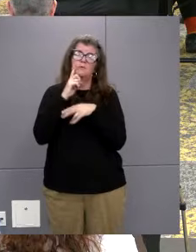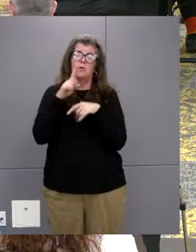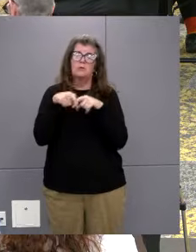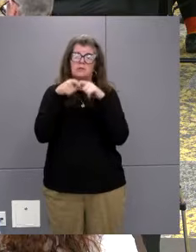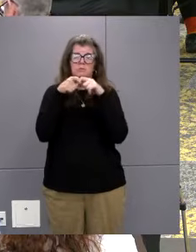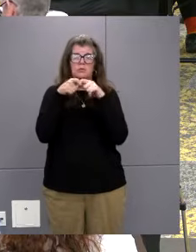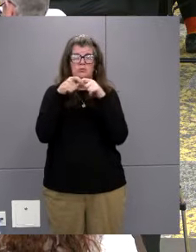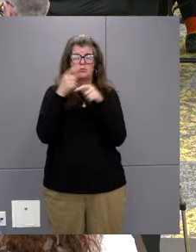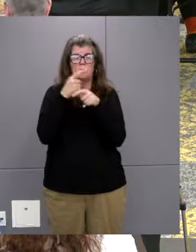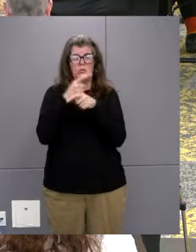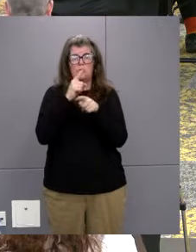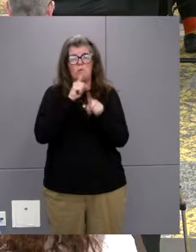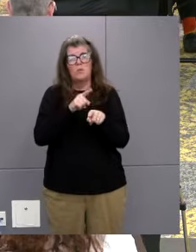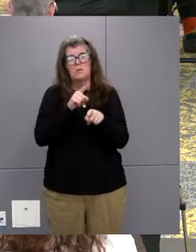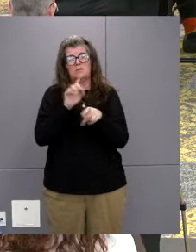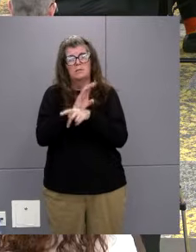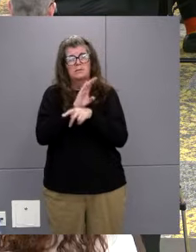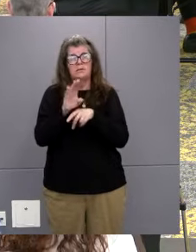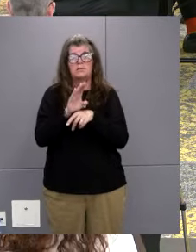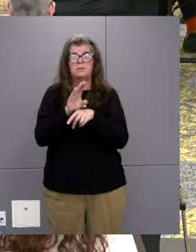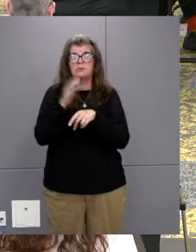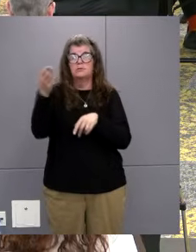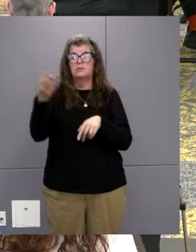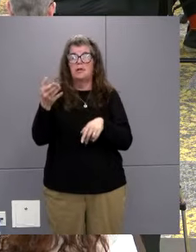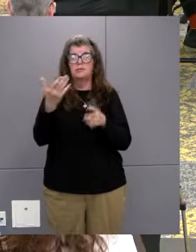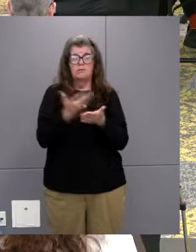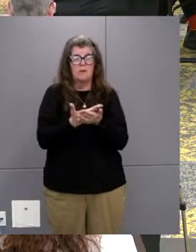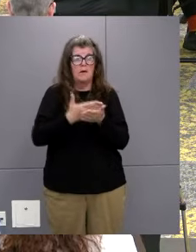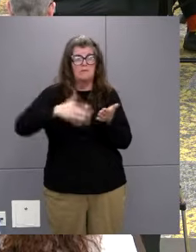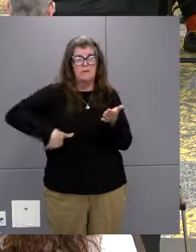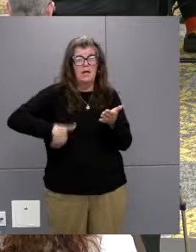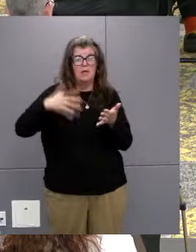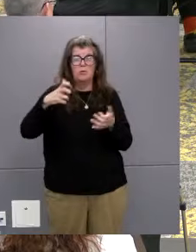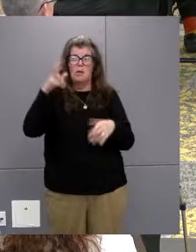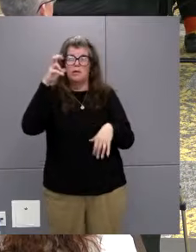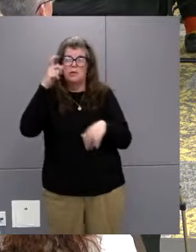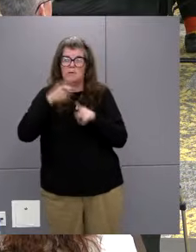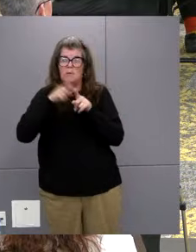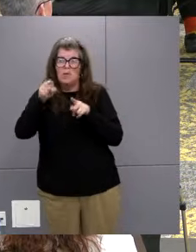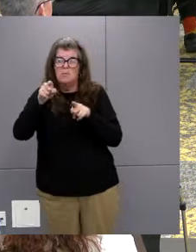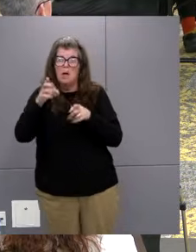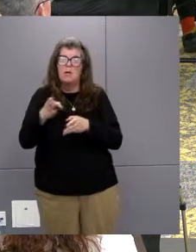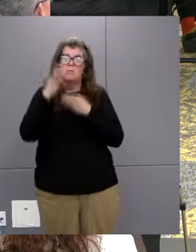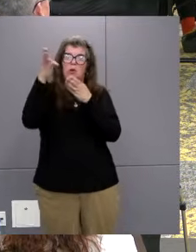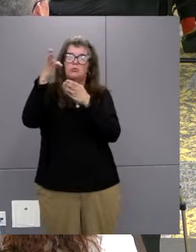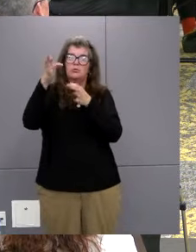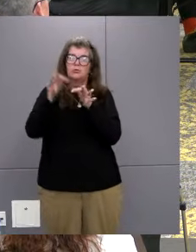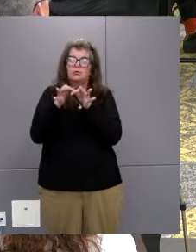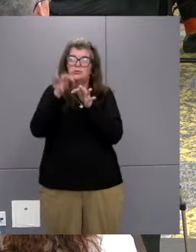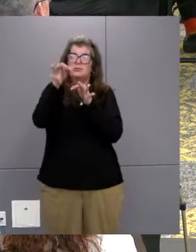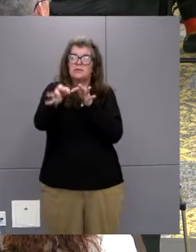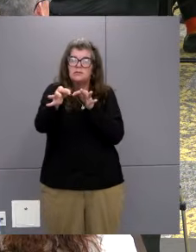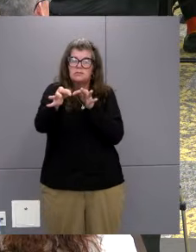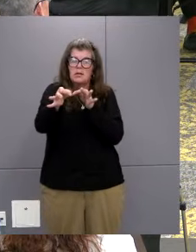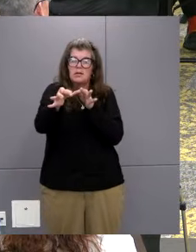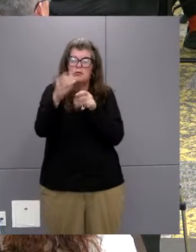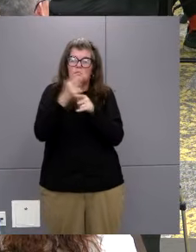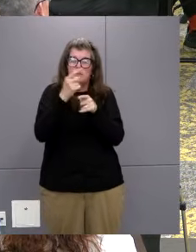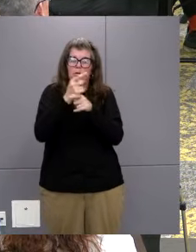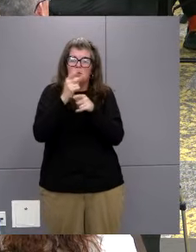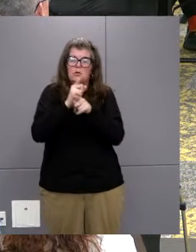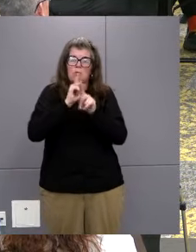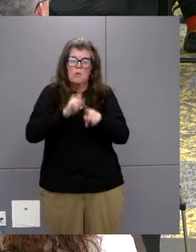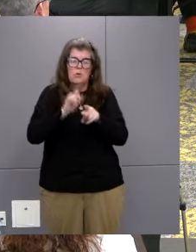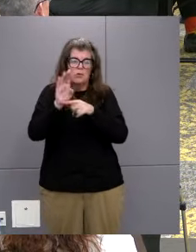of the regular order of business. A guest comes in late that you want to hear from. So a motion to suspend the regular order of business, which